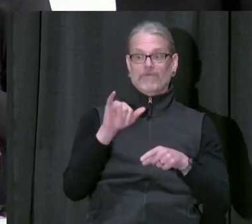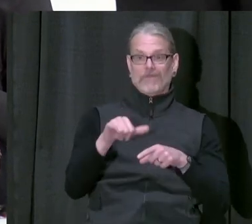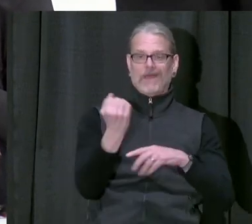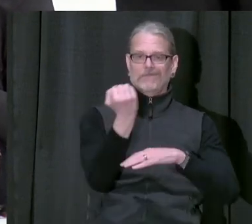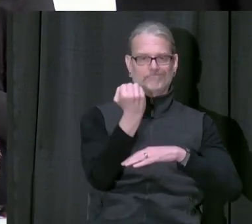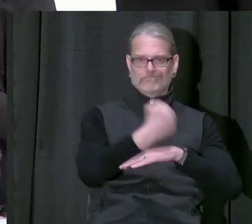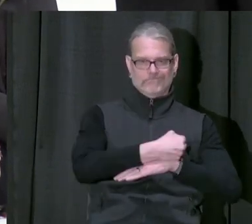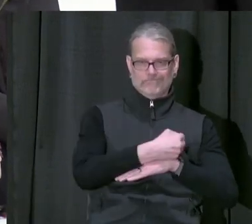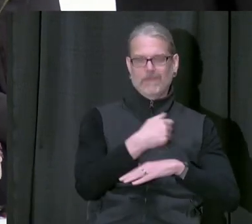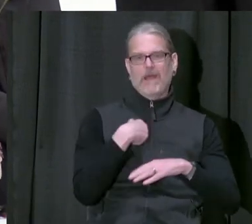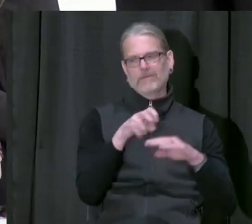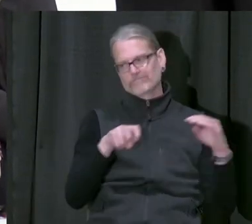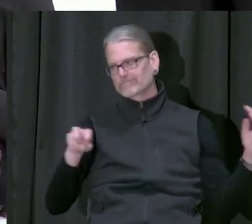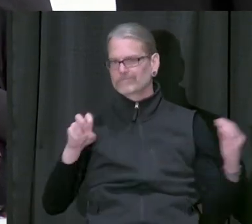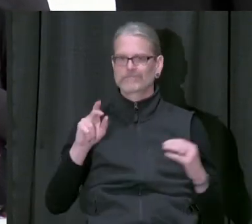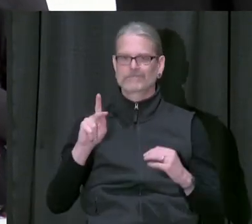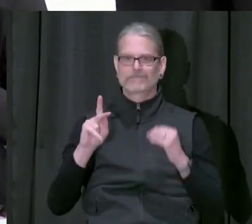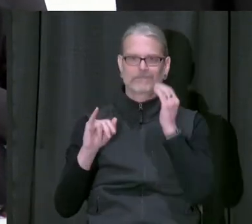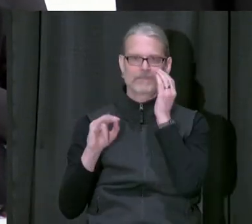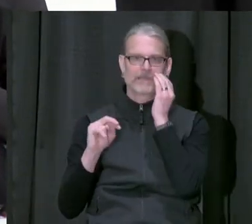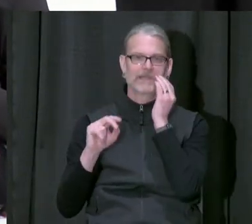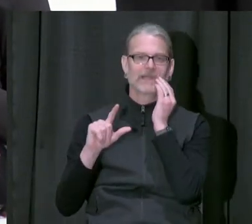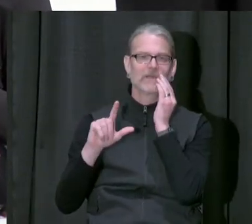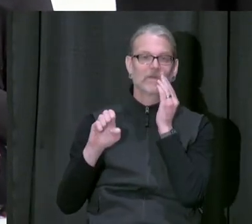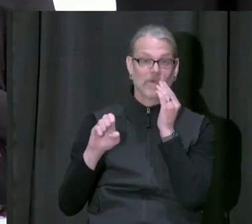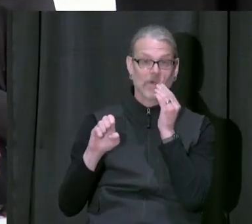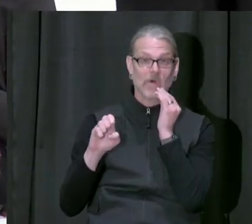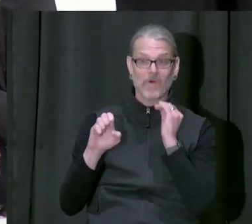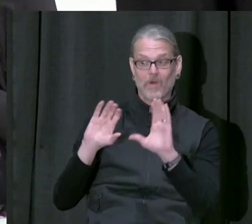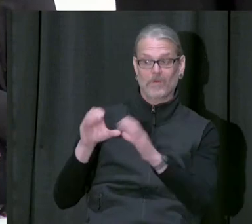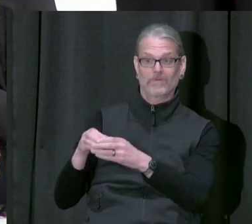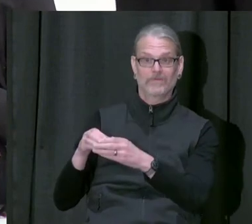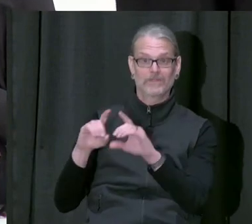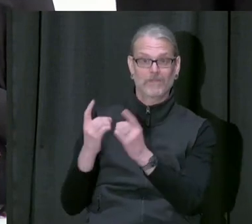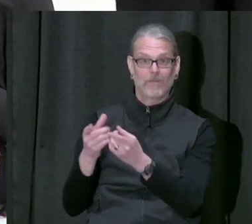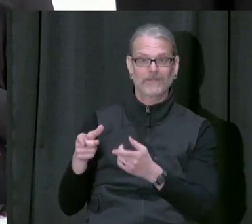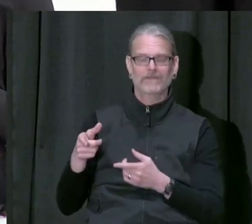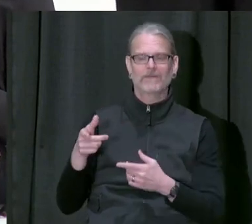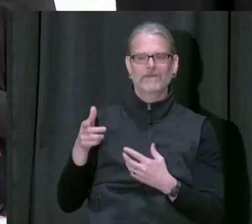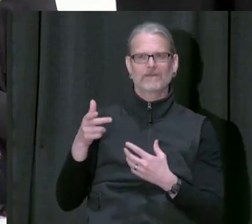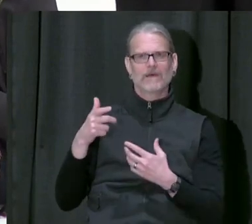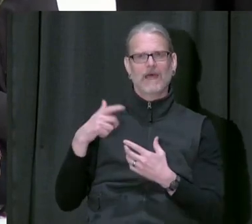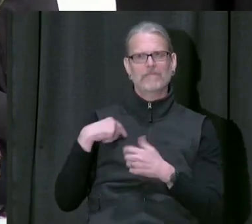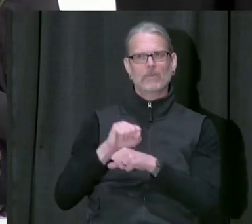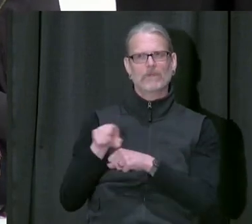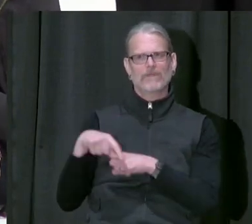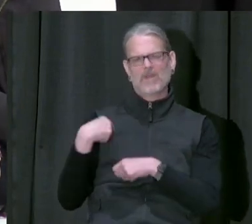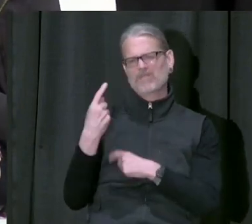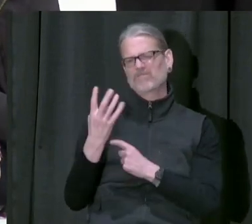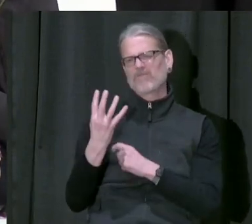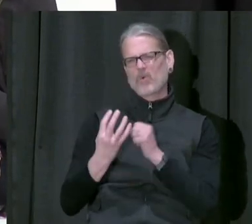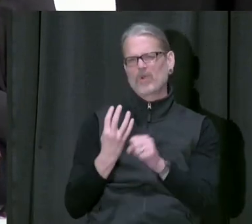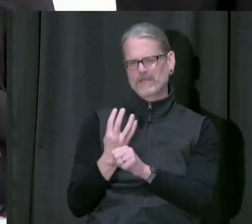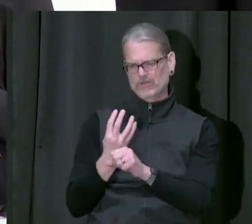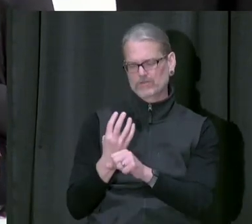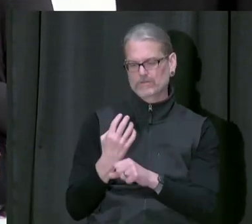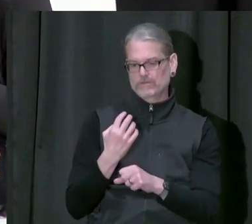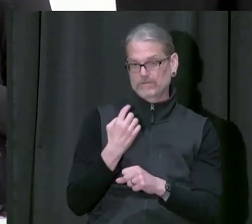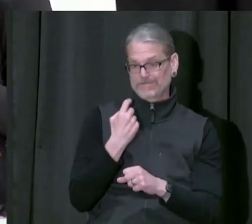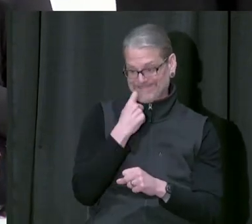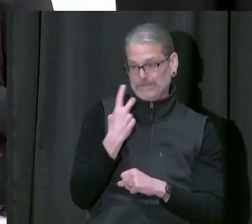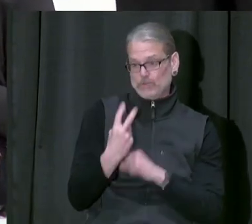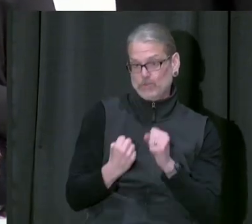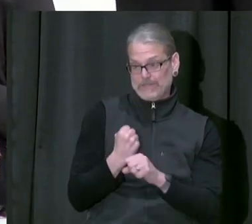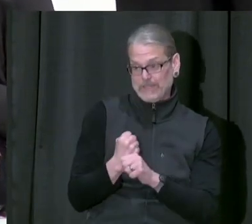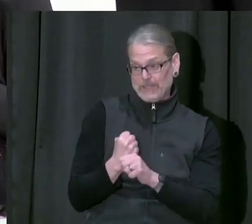rolled into the Kindle org, where I've been for about 4 years. And the last 2 years, I ended up in